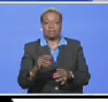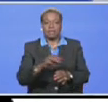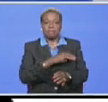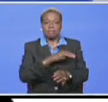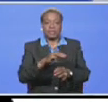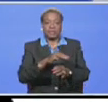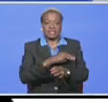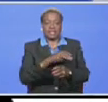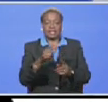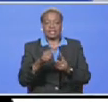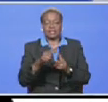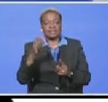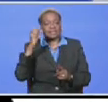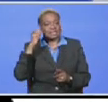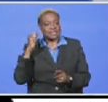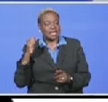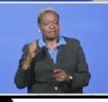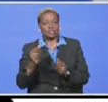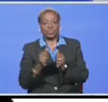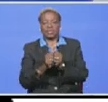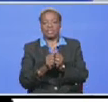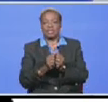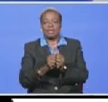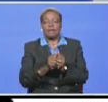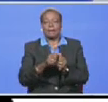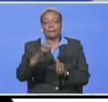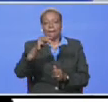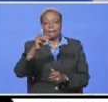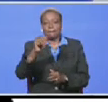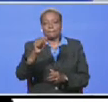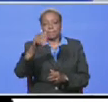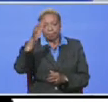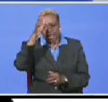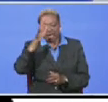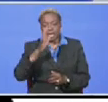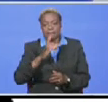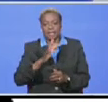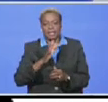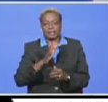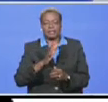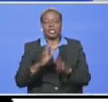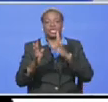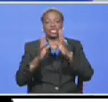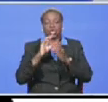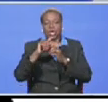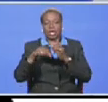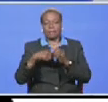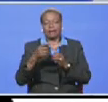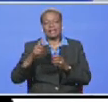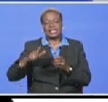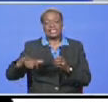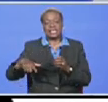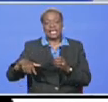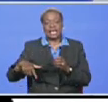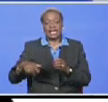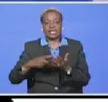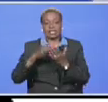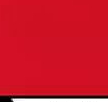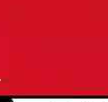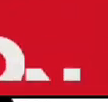sounds. He's even been with Bahaman. But he talks about some of his latest projects in this week's edition of Catching the Feeling. Take a look.